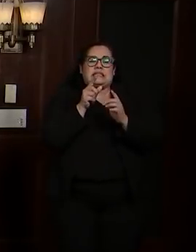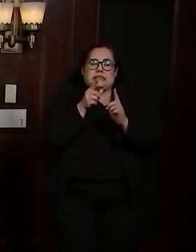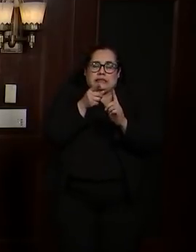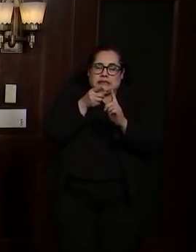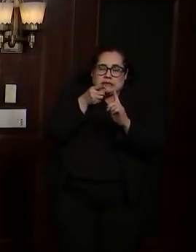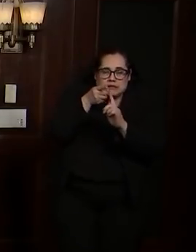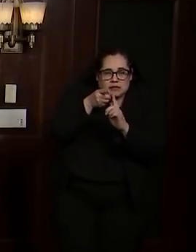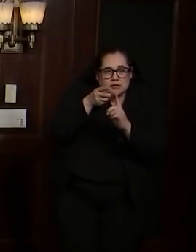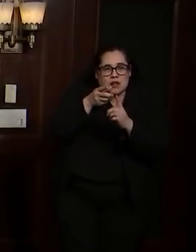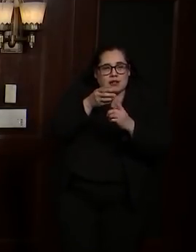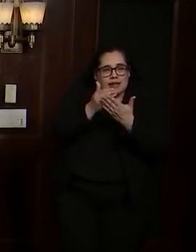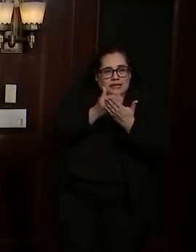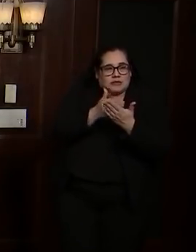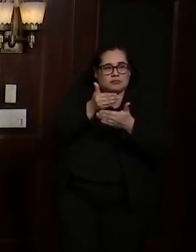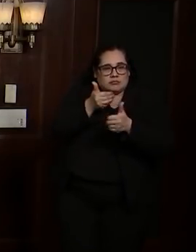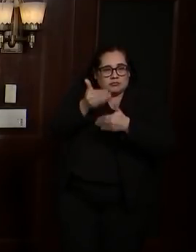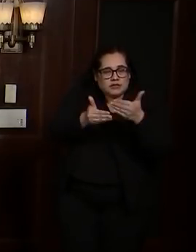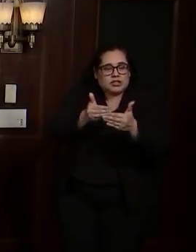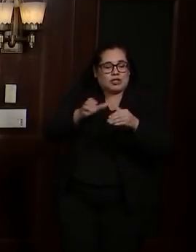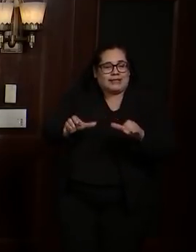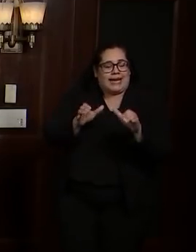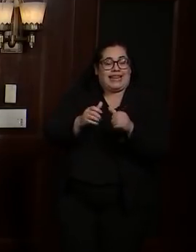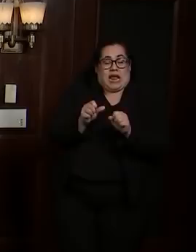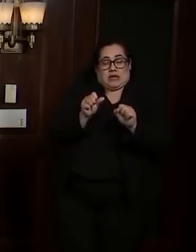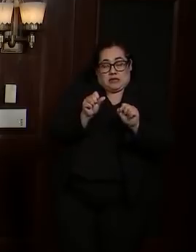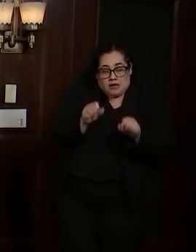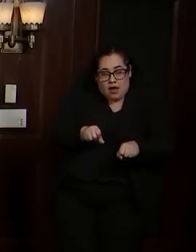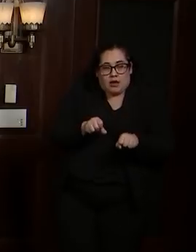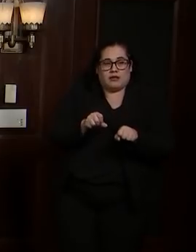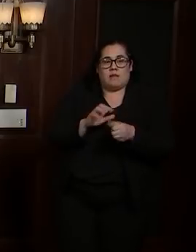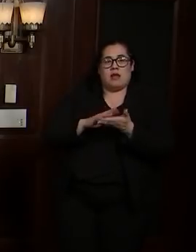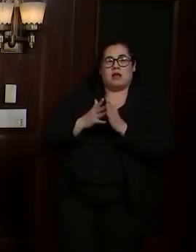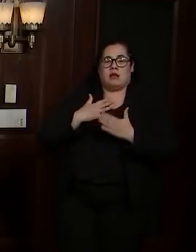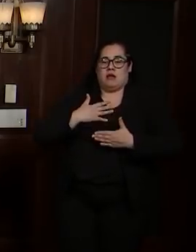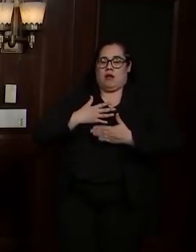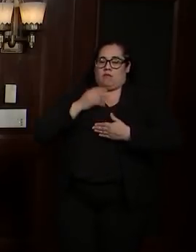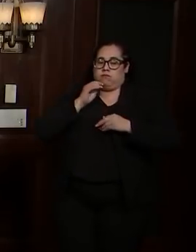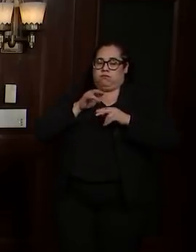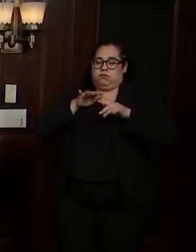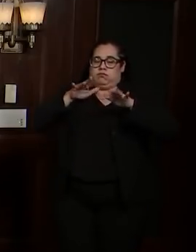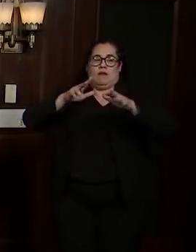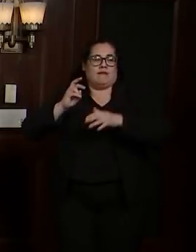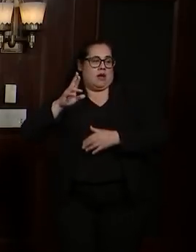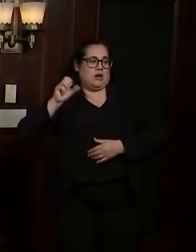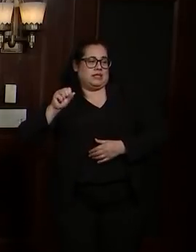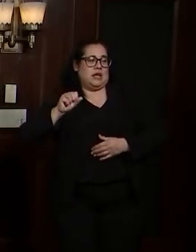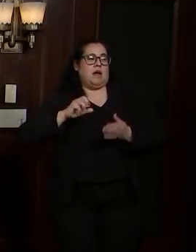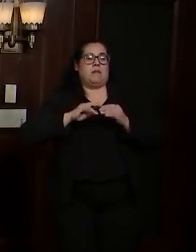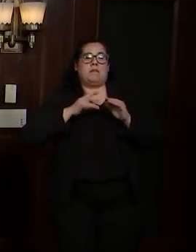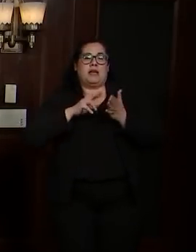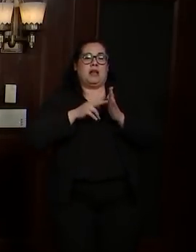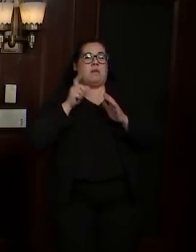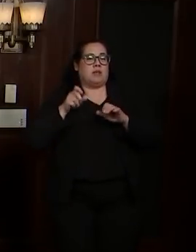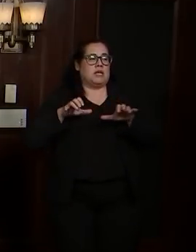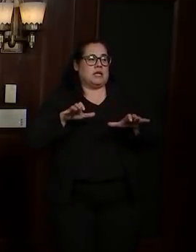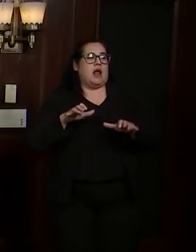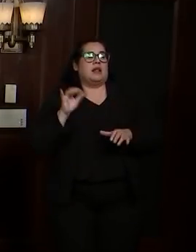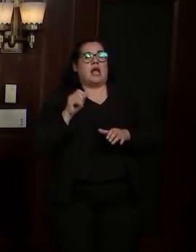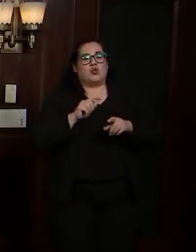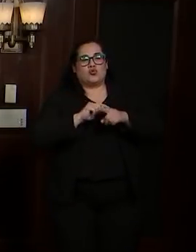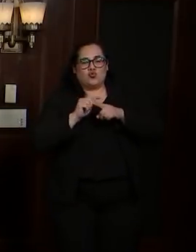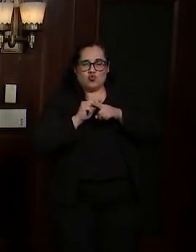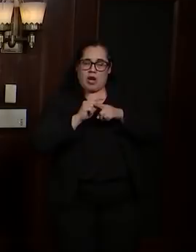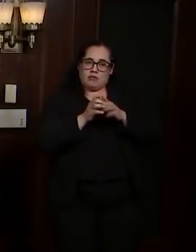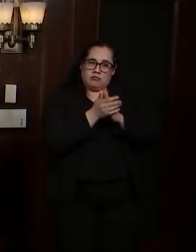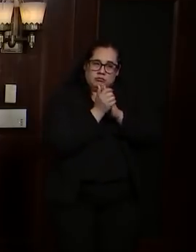defined list of procedures that are done that could, in fact, aerosolize a virus. And they have to be done by a trained